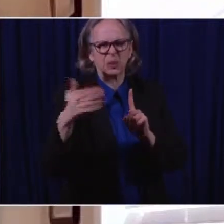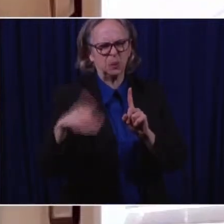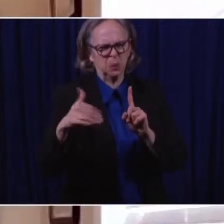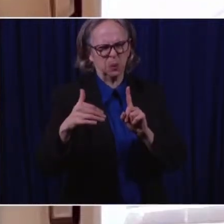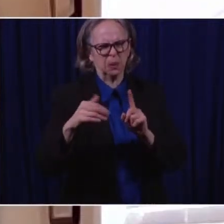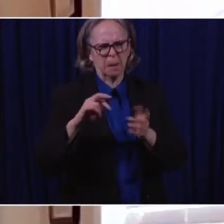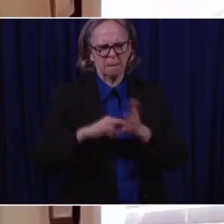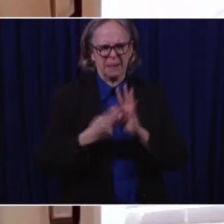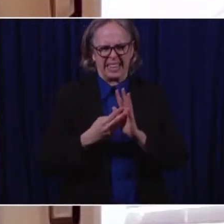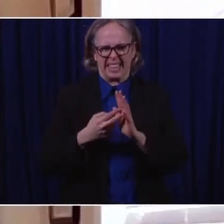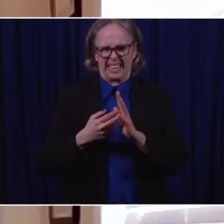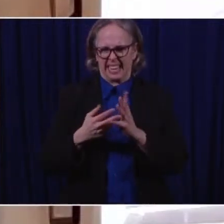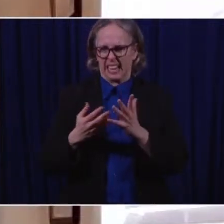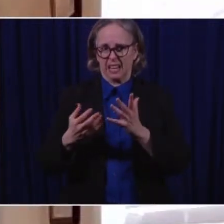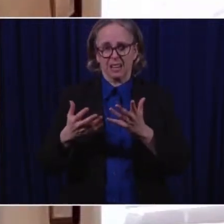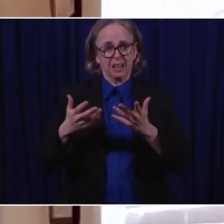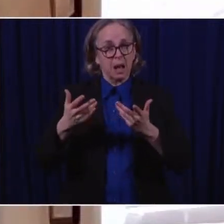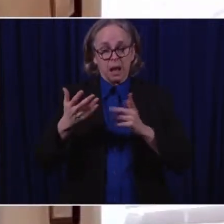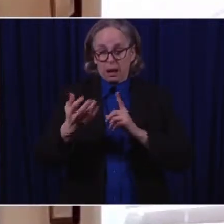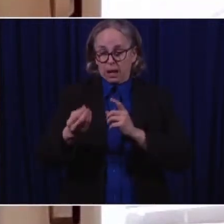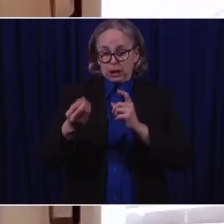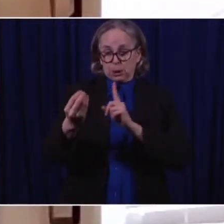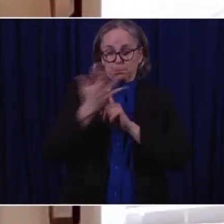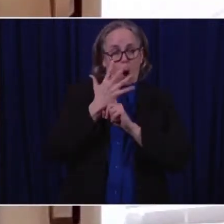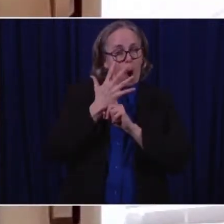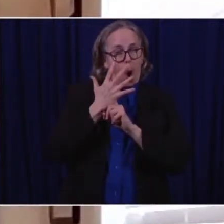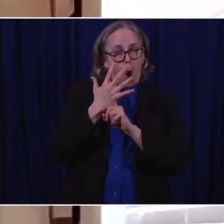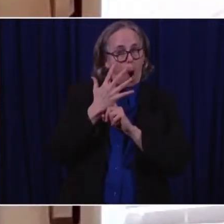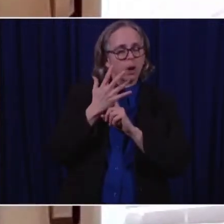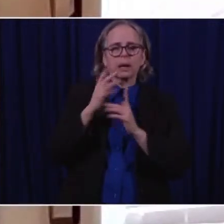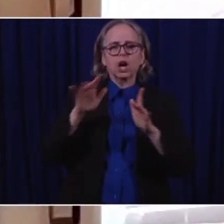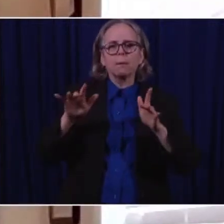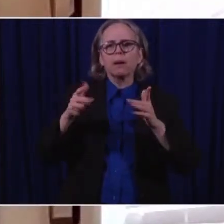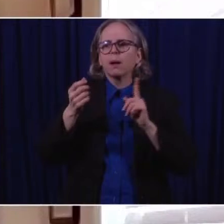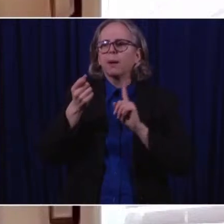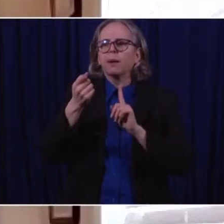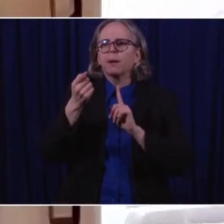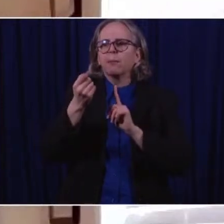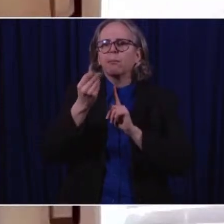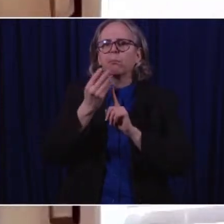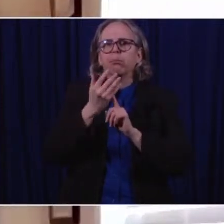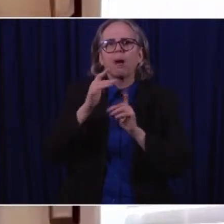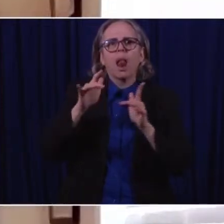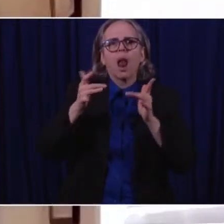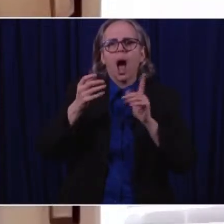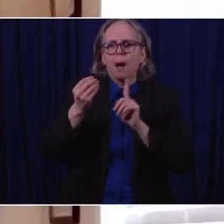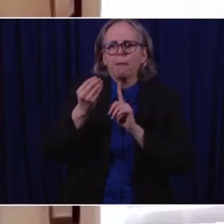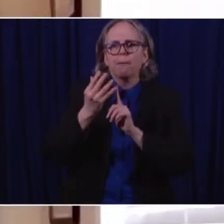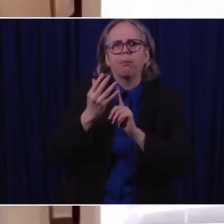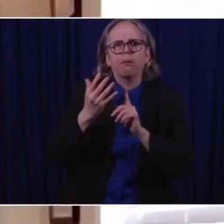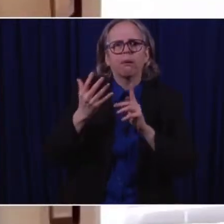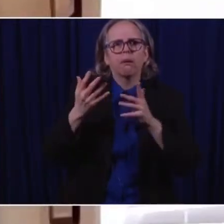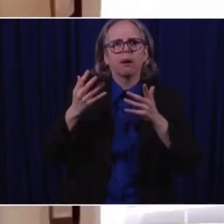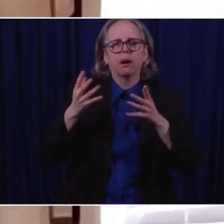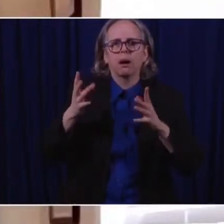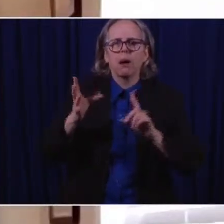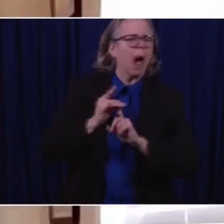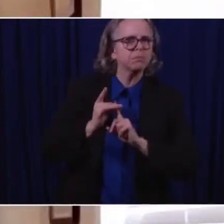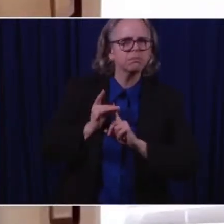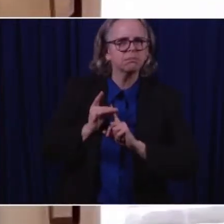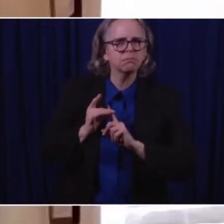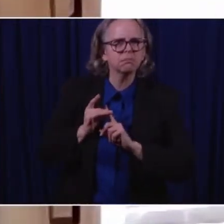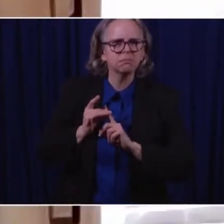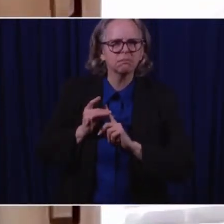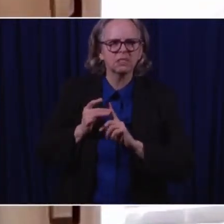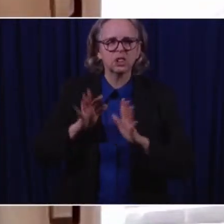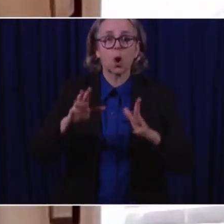our masks and our distancing still work very, very well. And we've known for a long